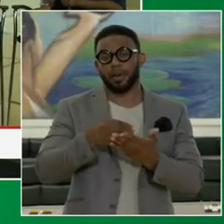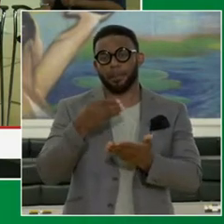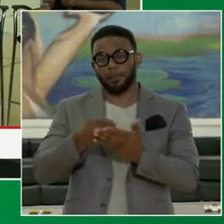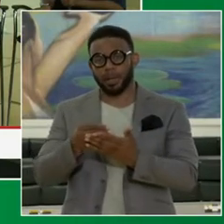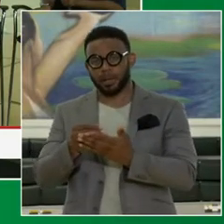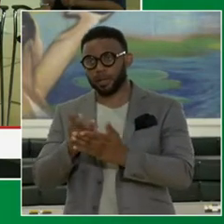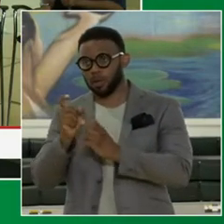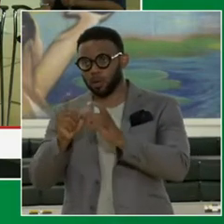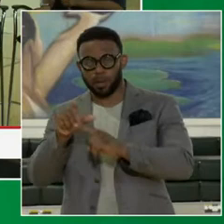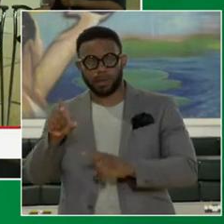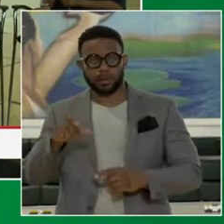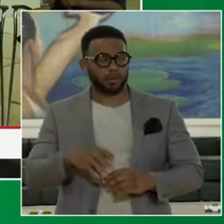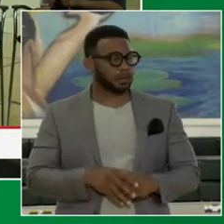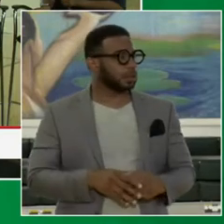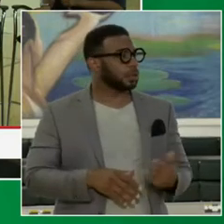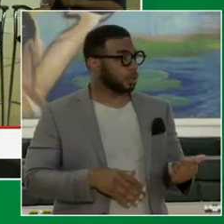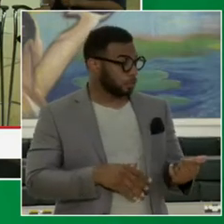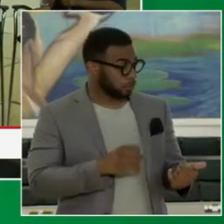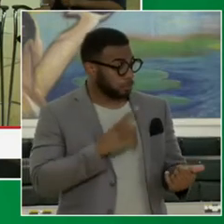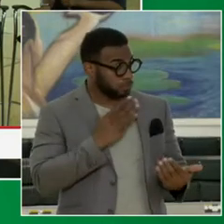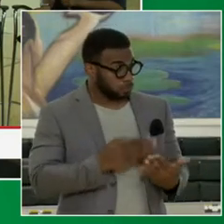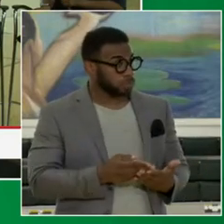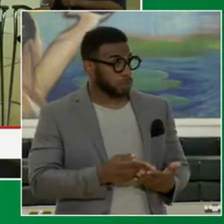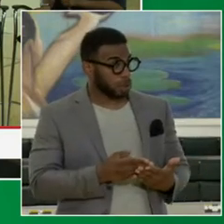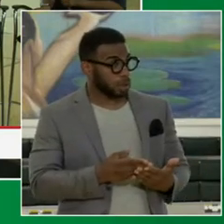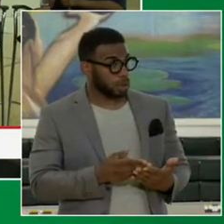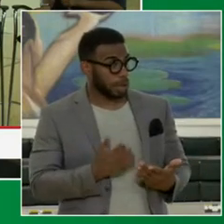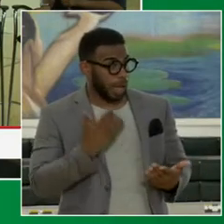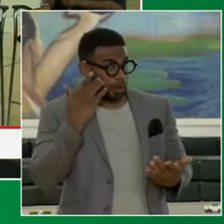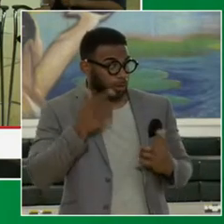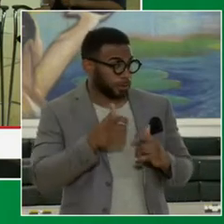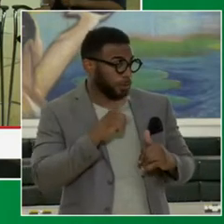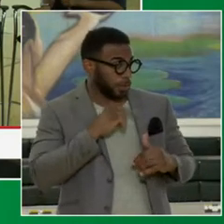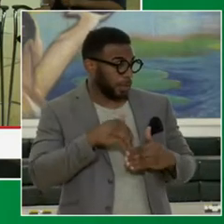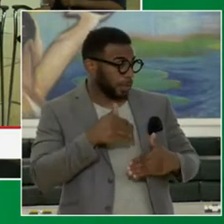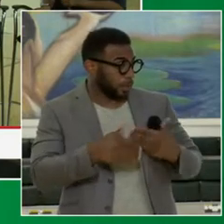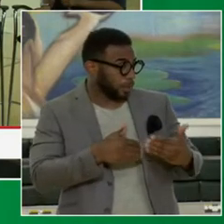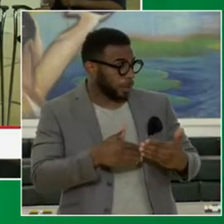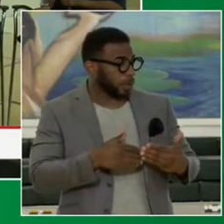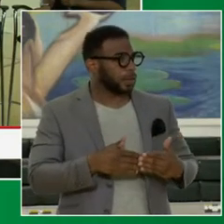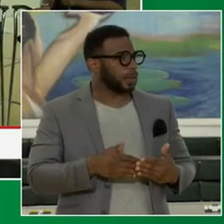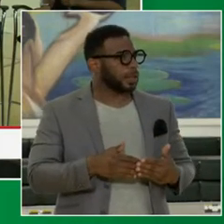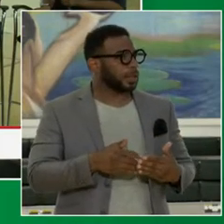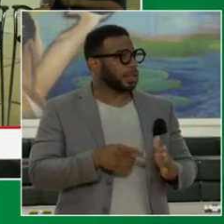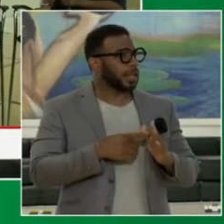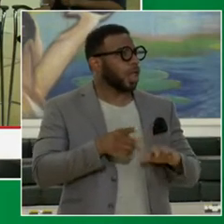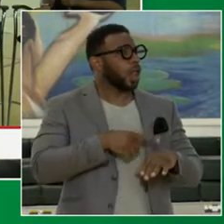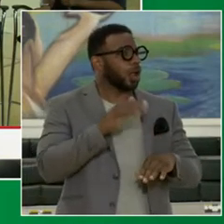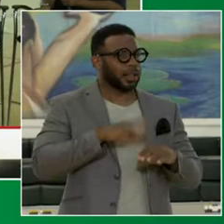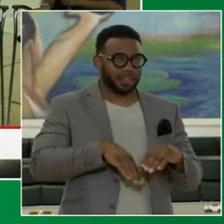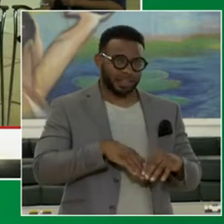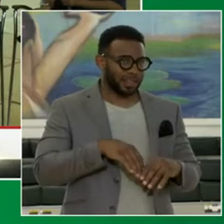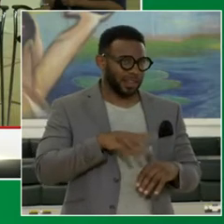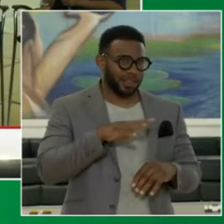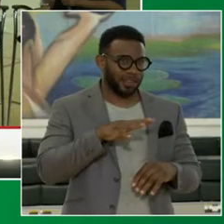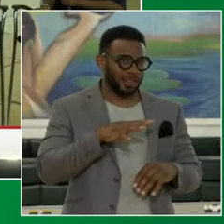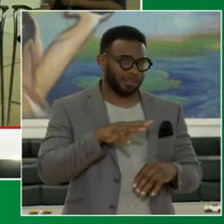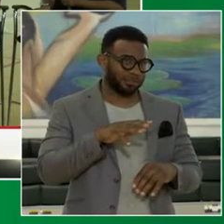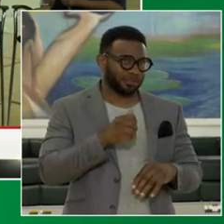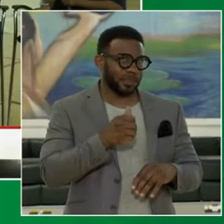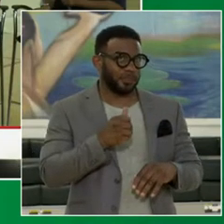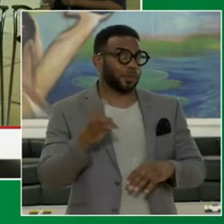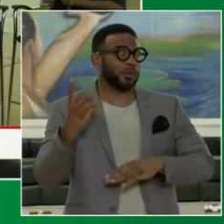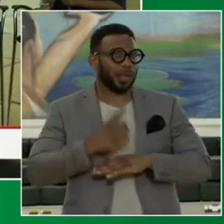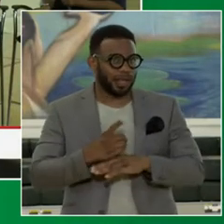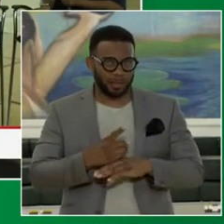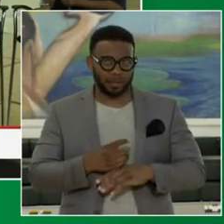that happen much more rapidly. Well, and I know just from being in the housing space that it takes longer than any of us would want to,